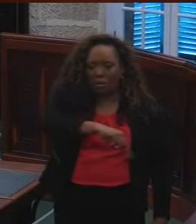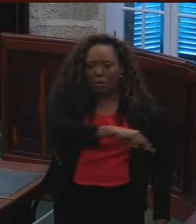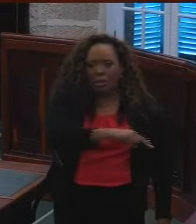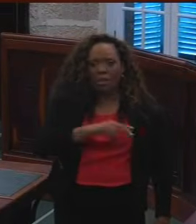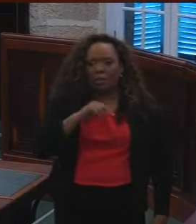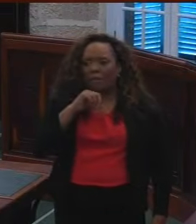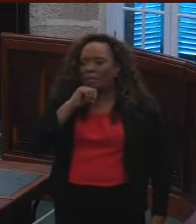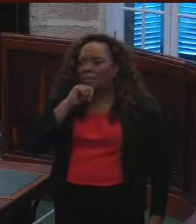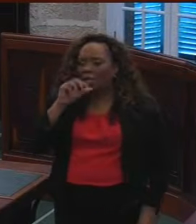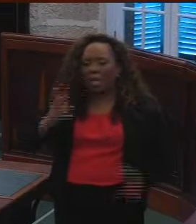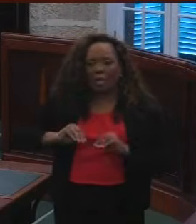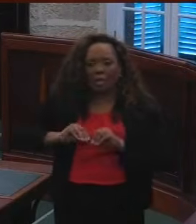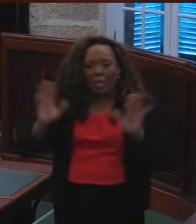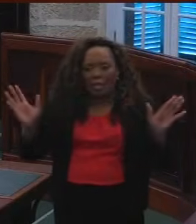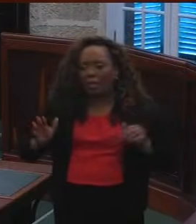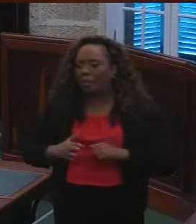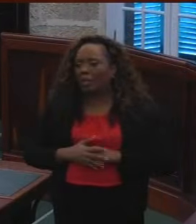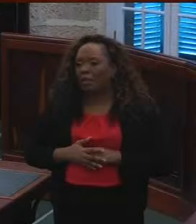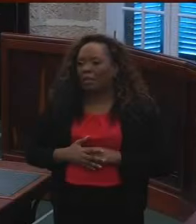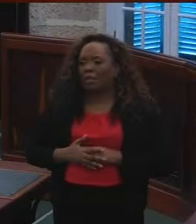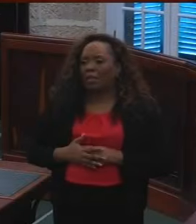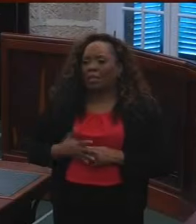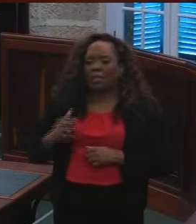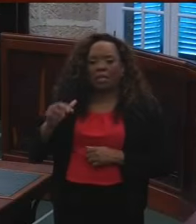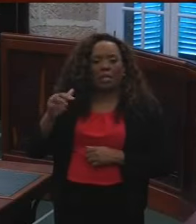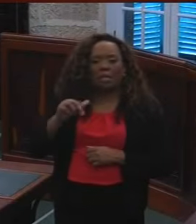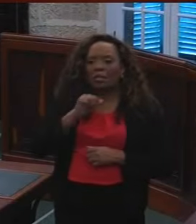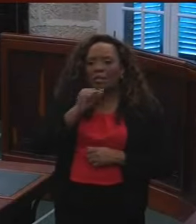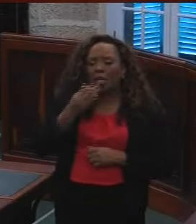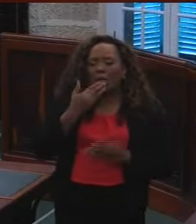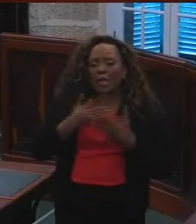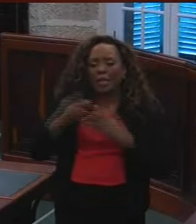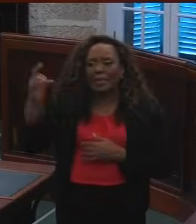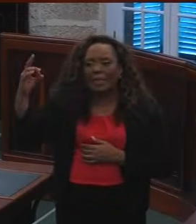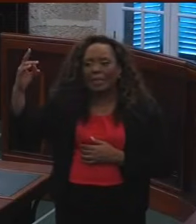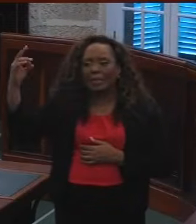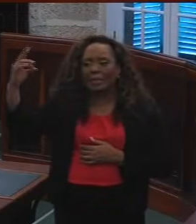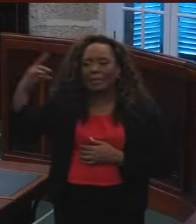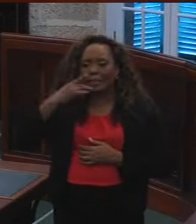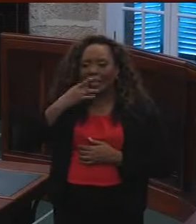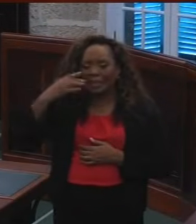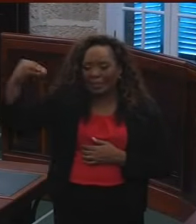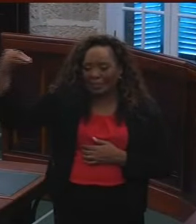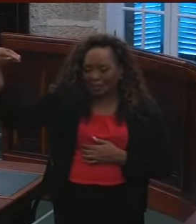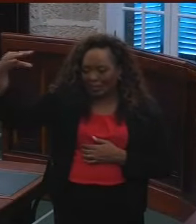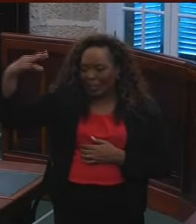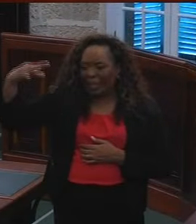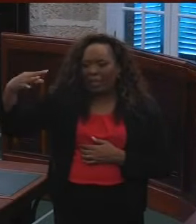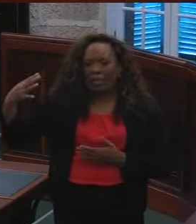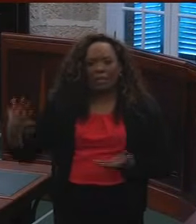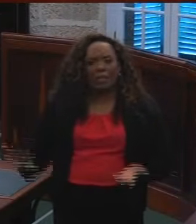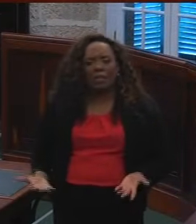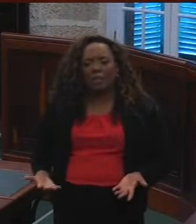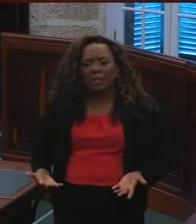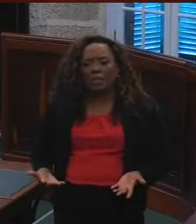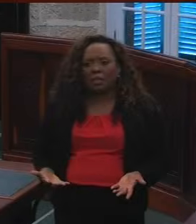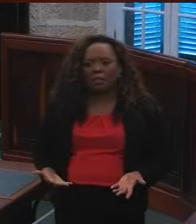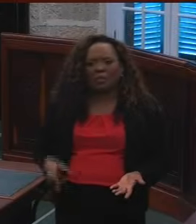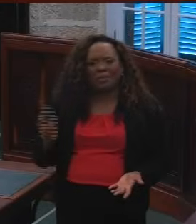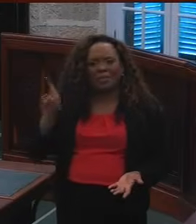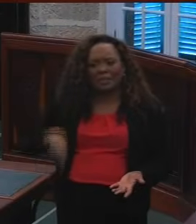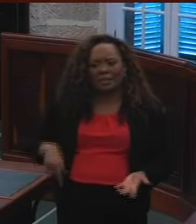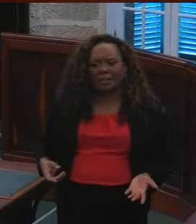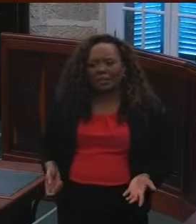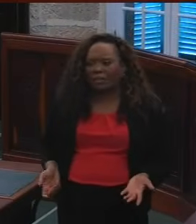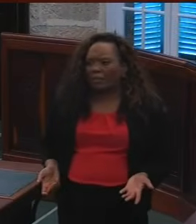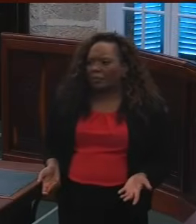Mr. Speaker, sir, we are jeopardizing a significant portion of our population. I see these things, Mr. Speaker,